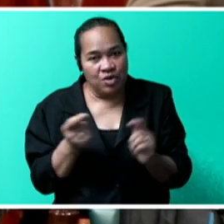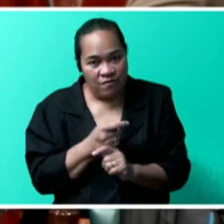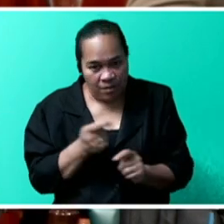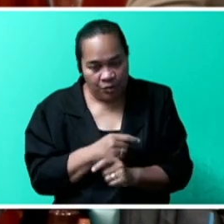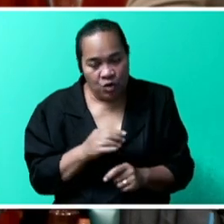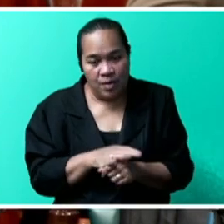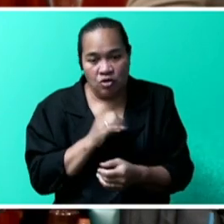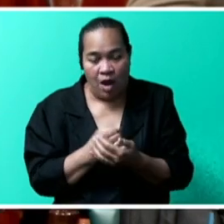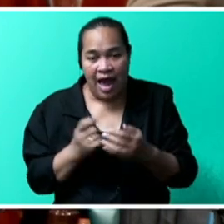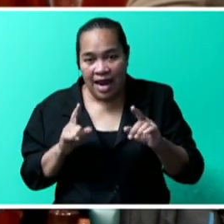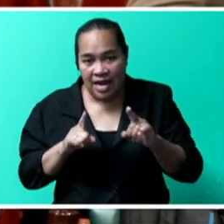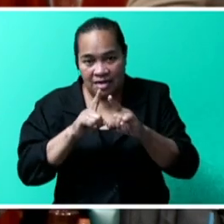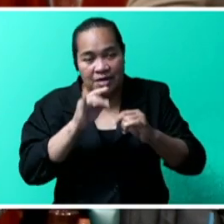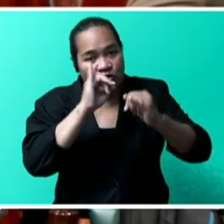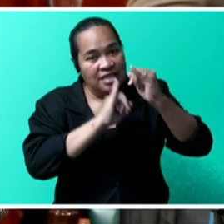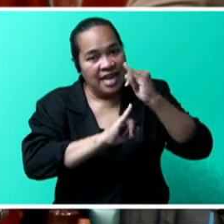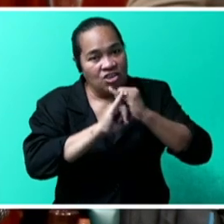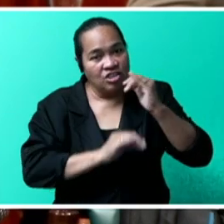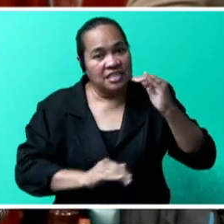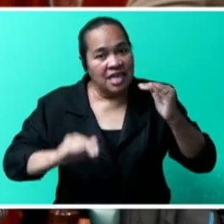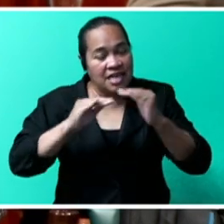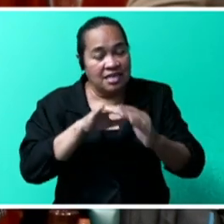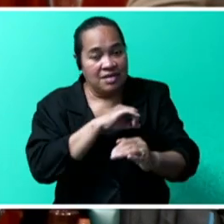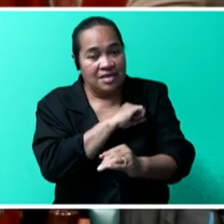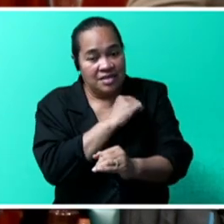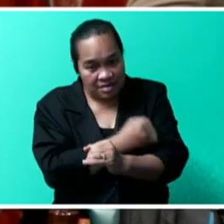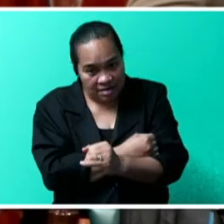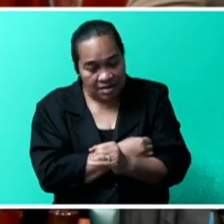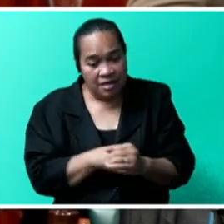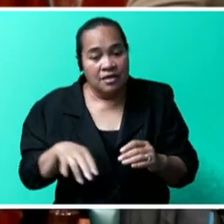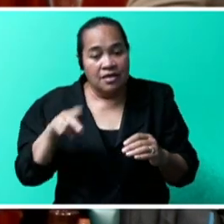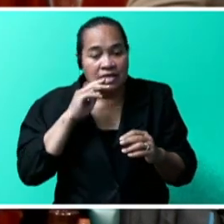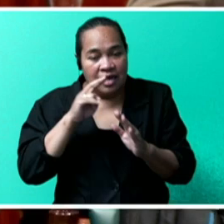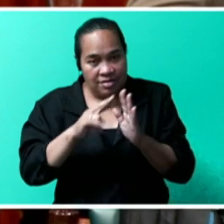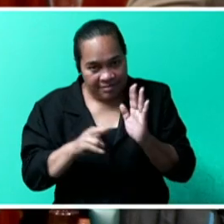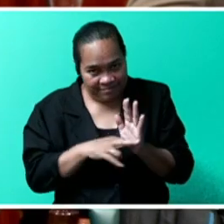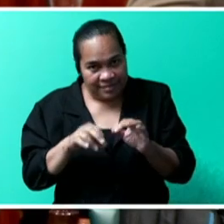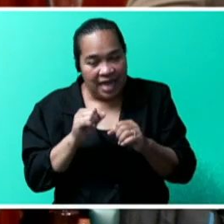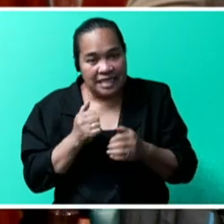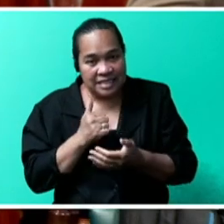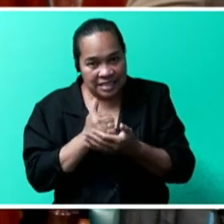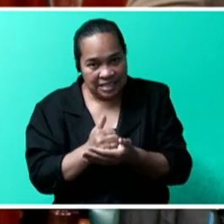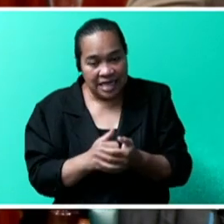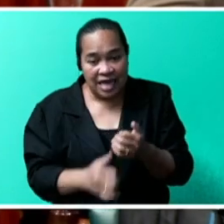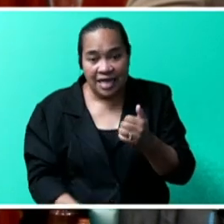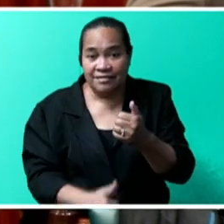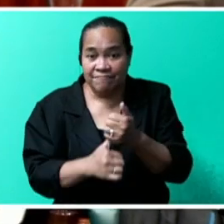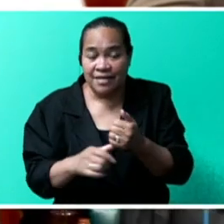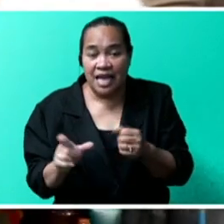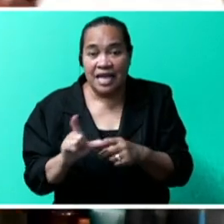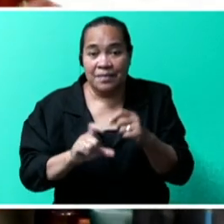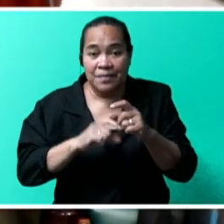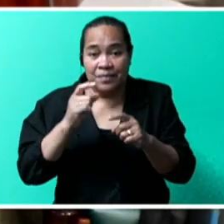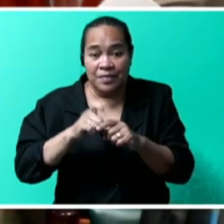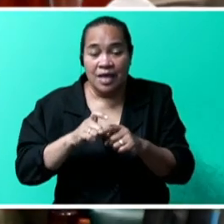ensure alignment with international standards, the strengthening of aviation safety oversight and regulatory systems, and the enhancement of institutional